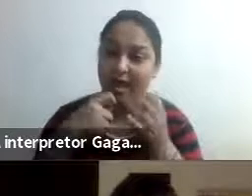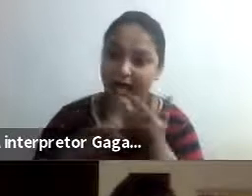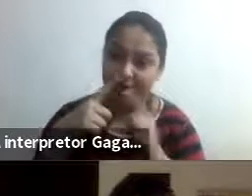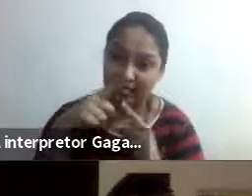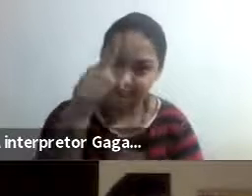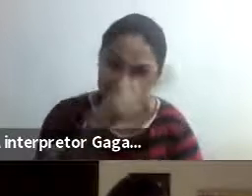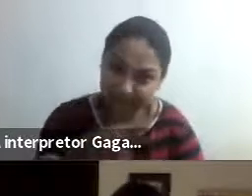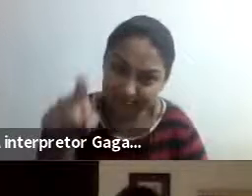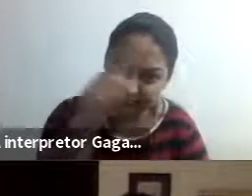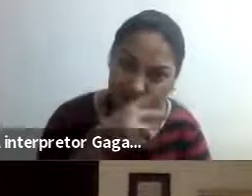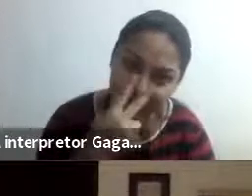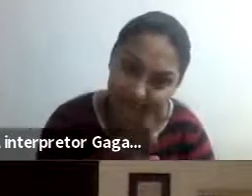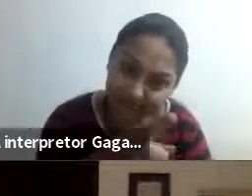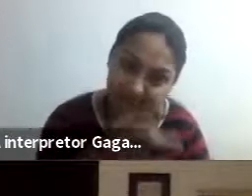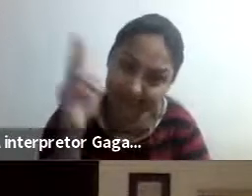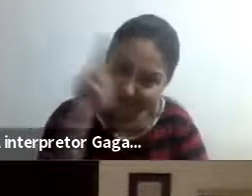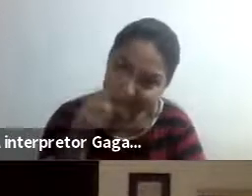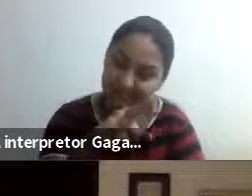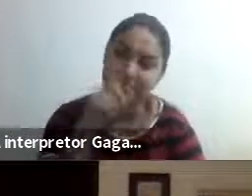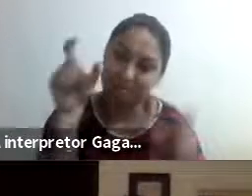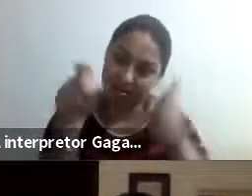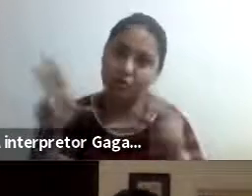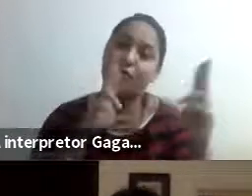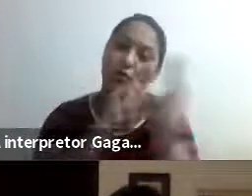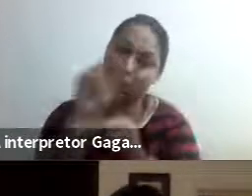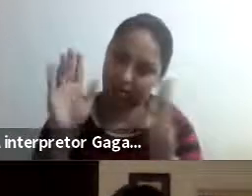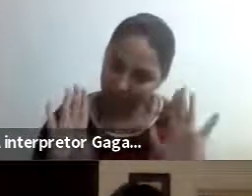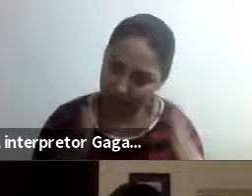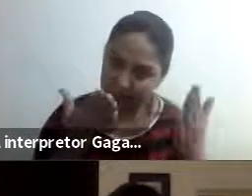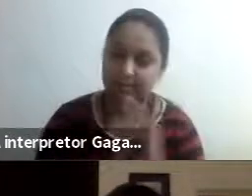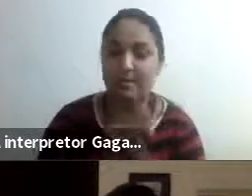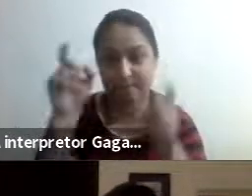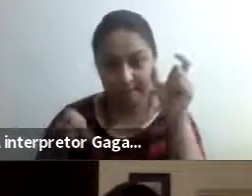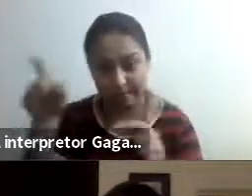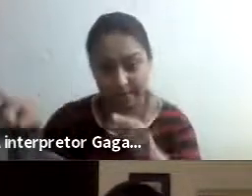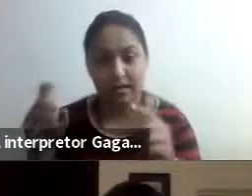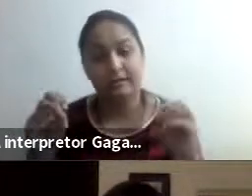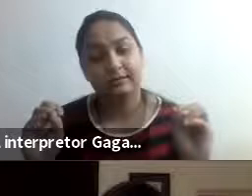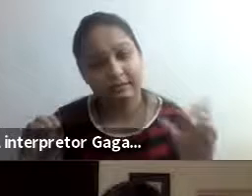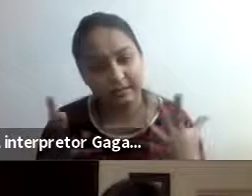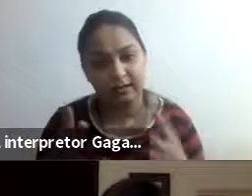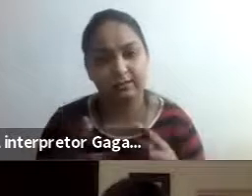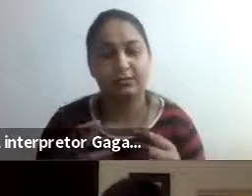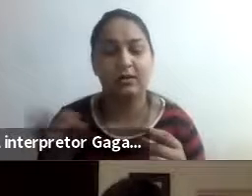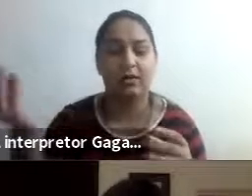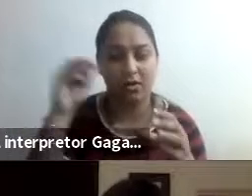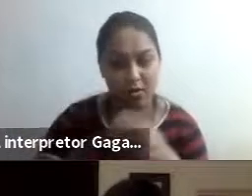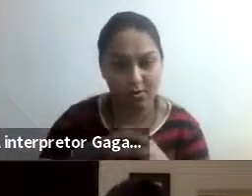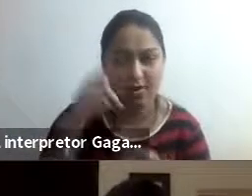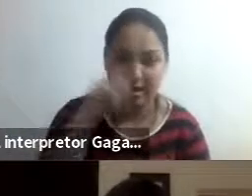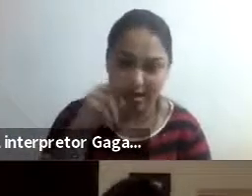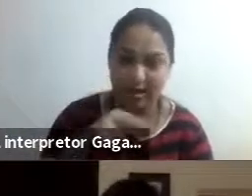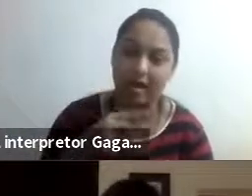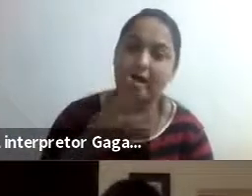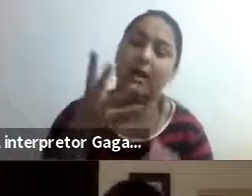tangible thing within art world. People are talking about it, and people are also starting to notice indigenous art and artists